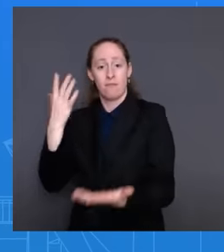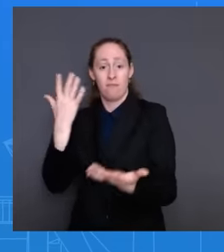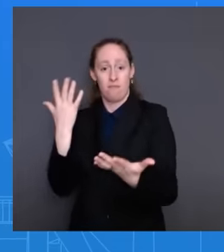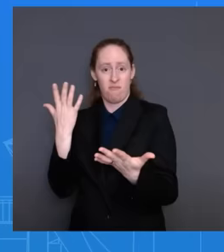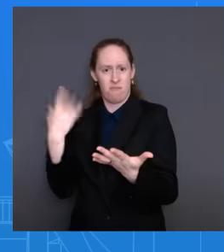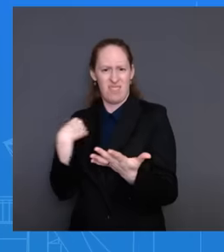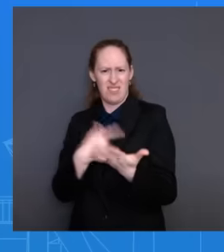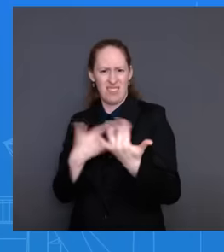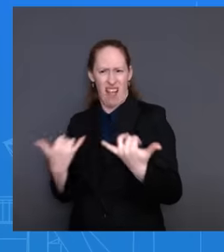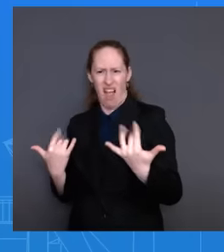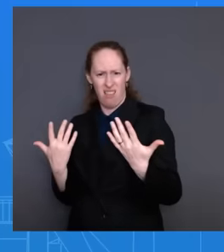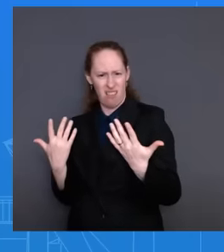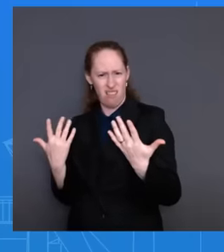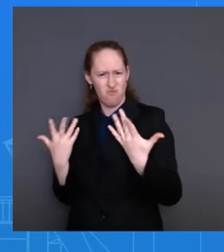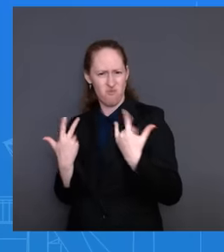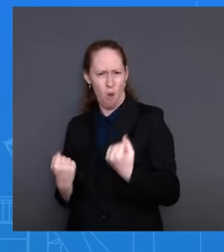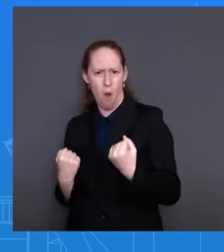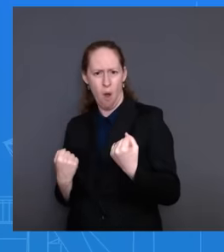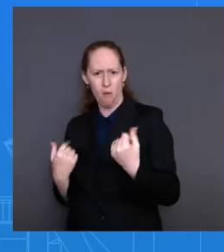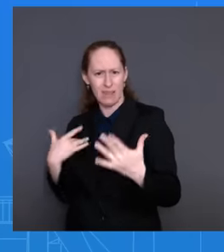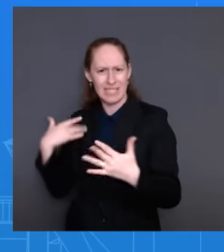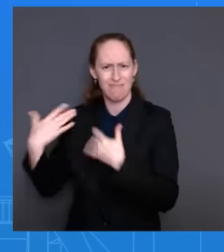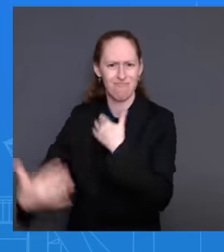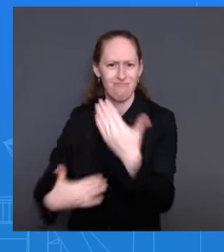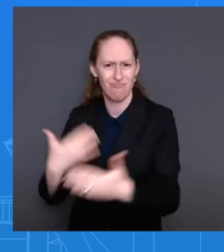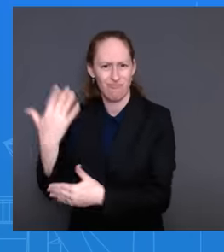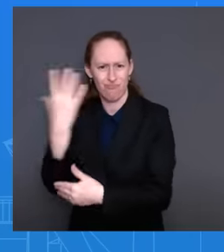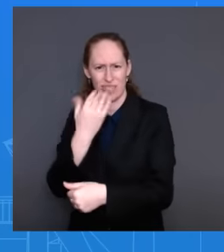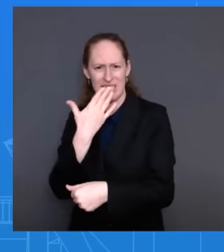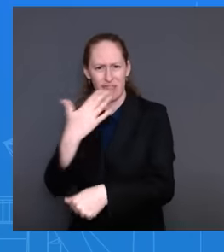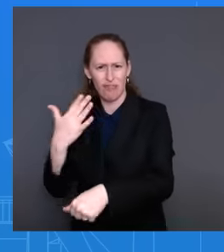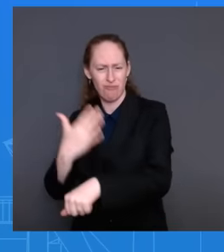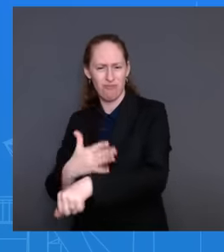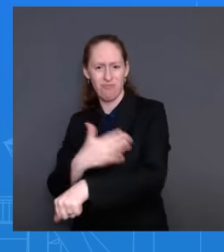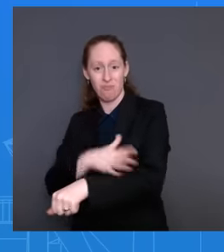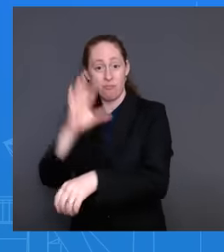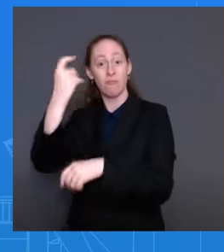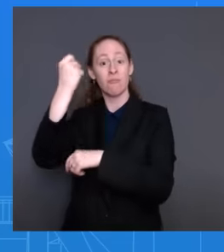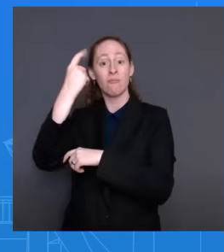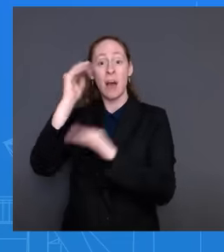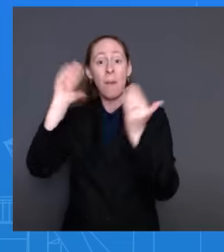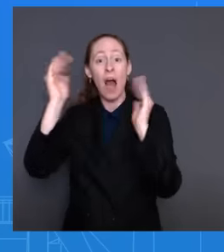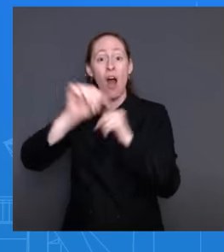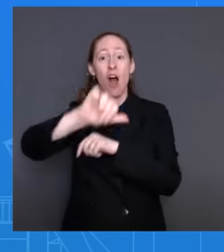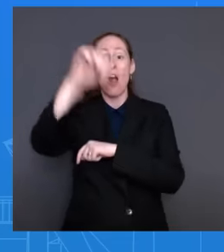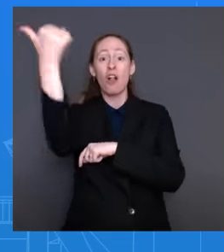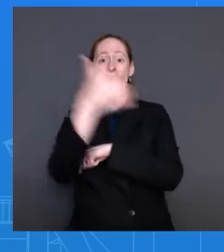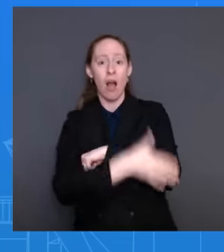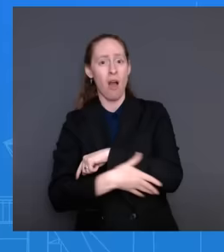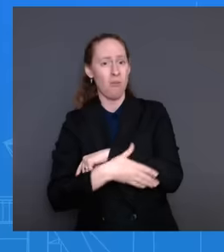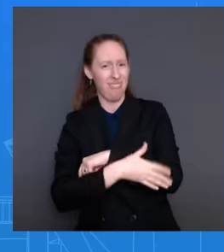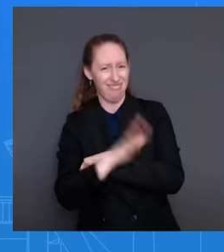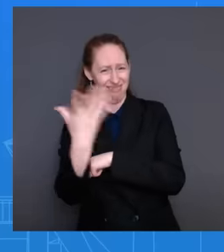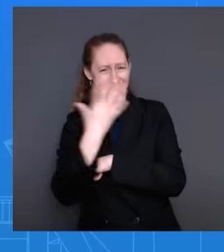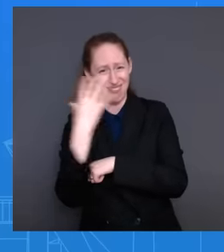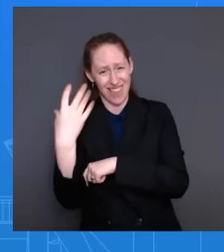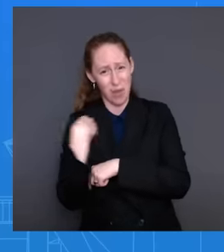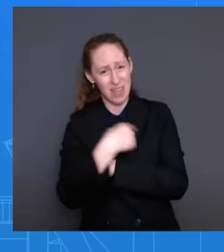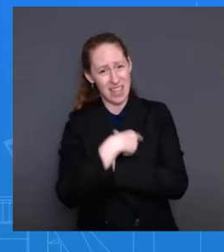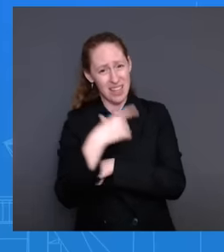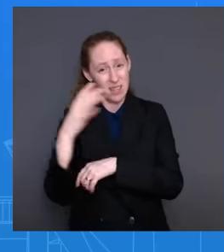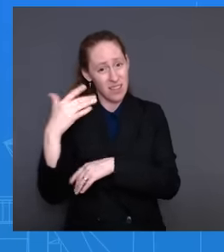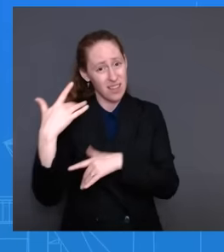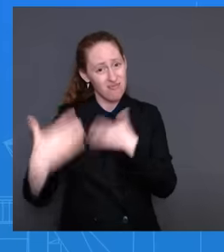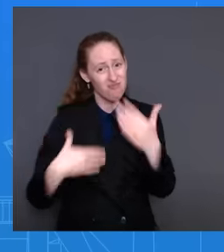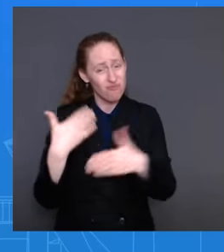in the global context. Few countries are better positioned than the United States to make this transition and navigate this transition